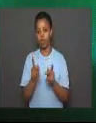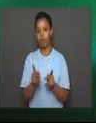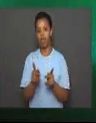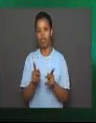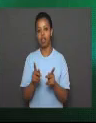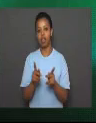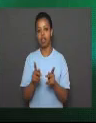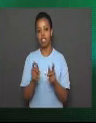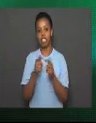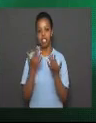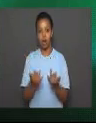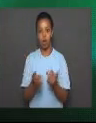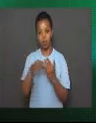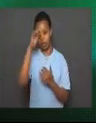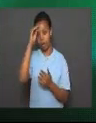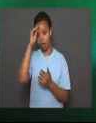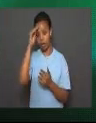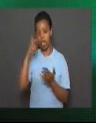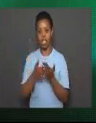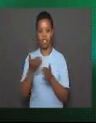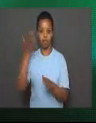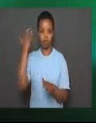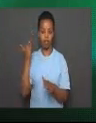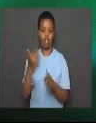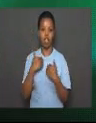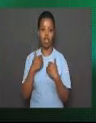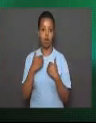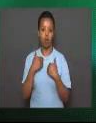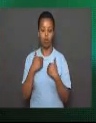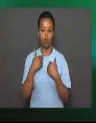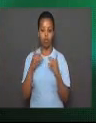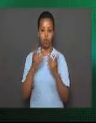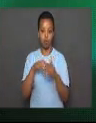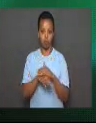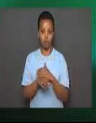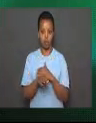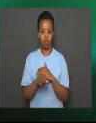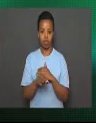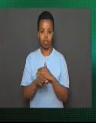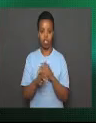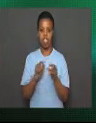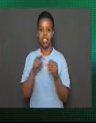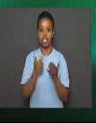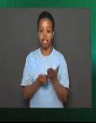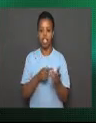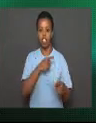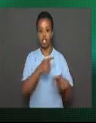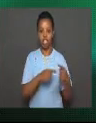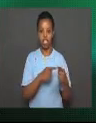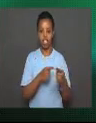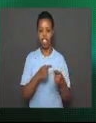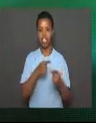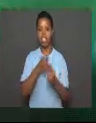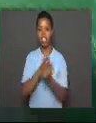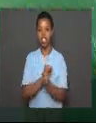Based on what we have learned in our previous grades, what do you know about genetic